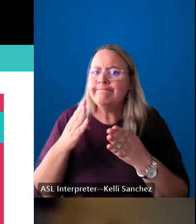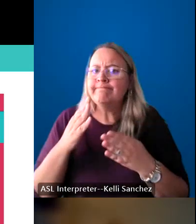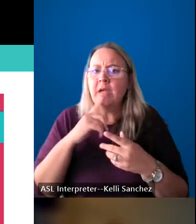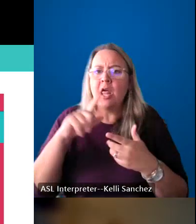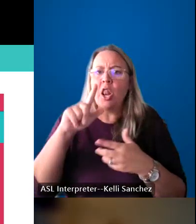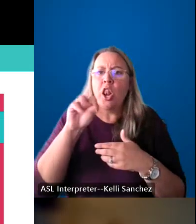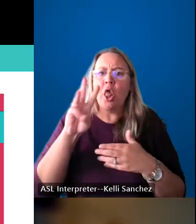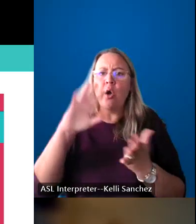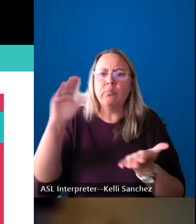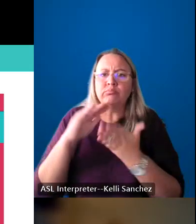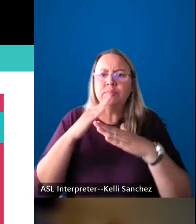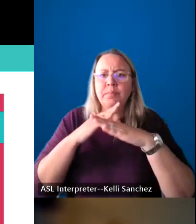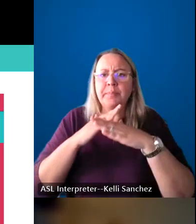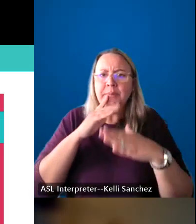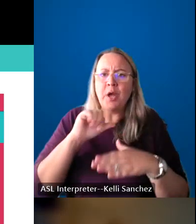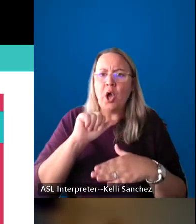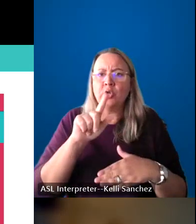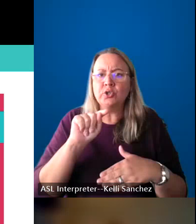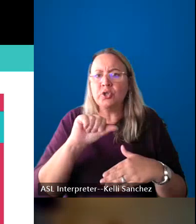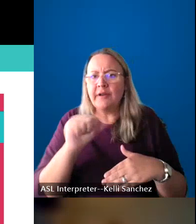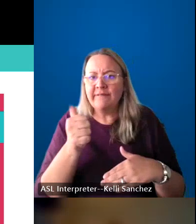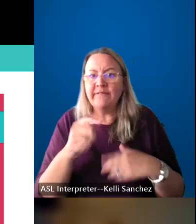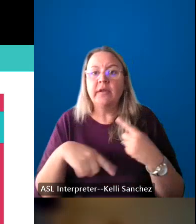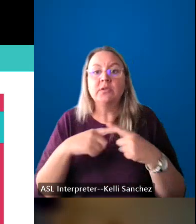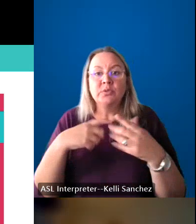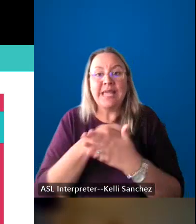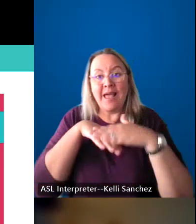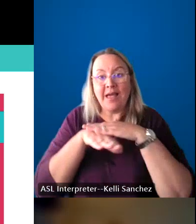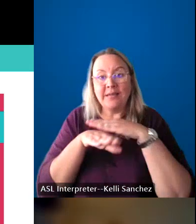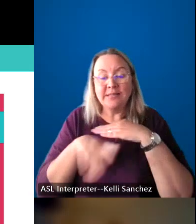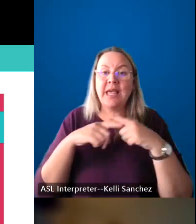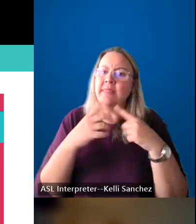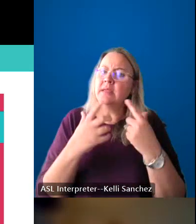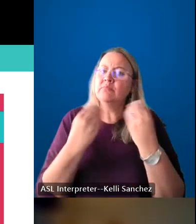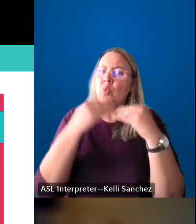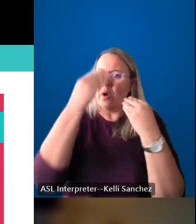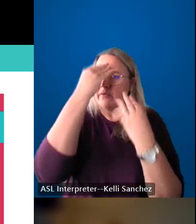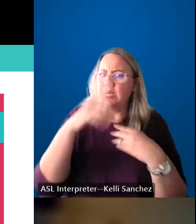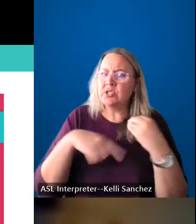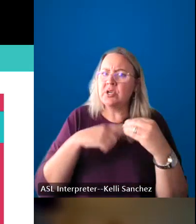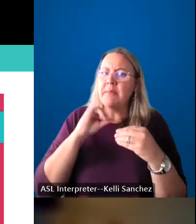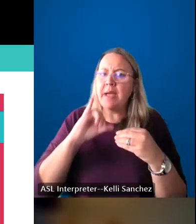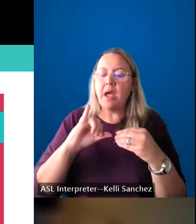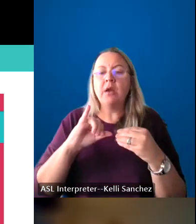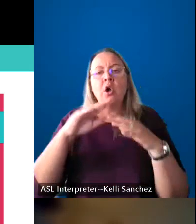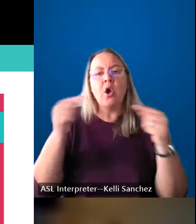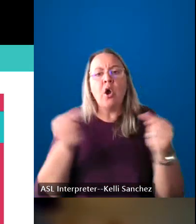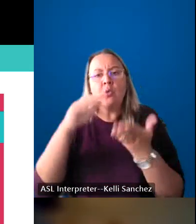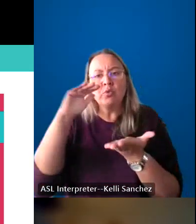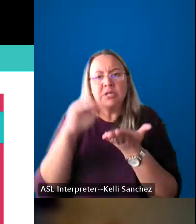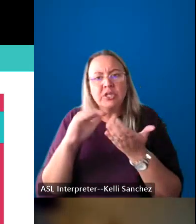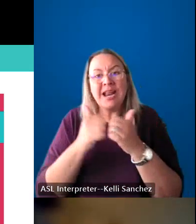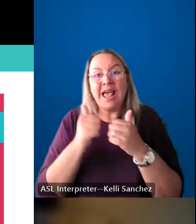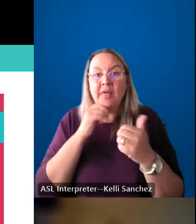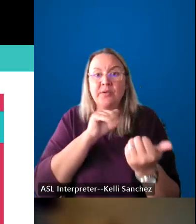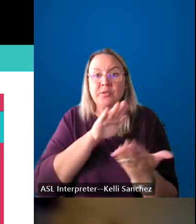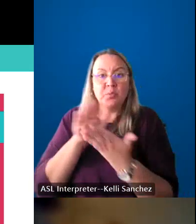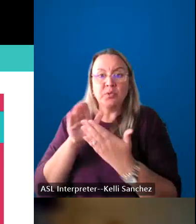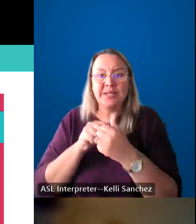barrier alternatives to increase access, and gaining knowledge on the intersection of harm reduction and addiction treatment and how these approaches can